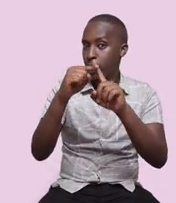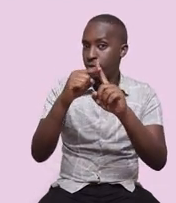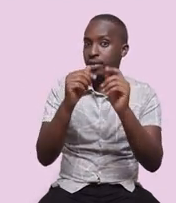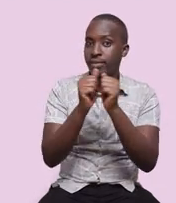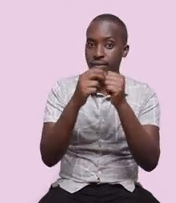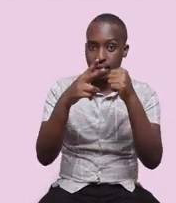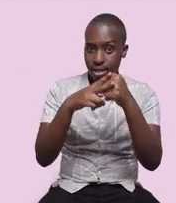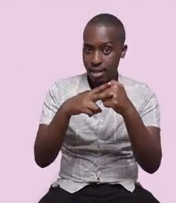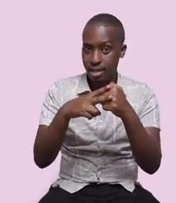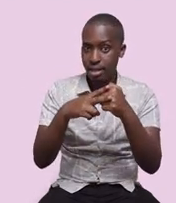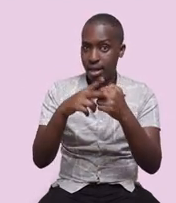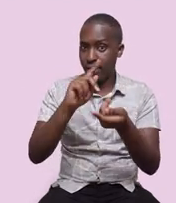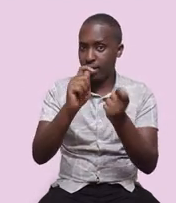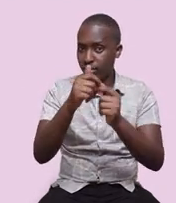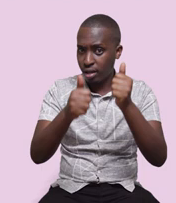is?